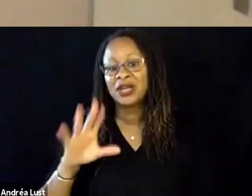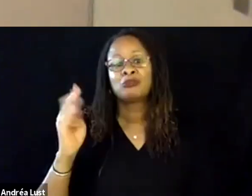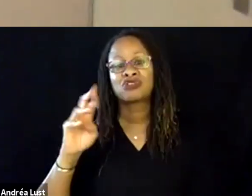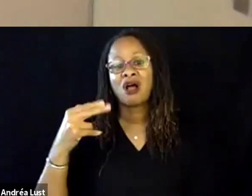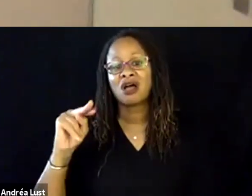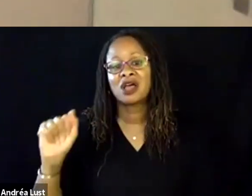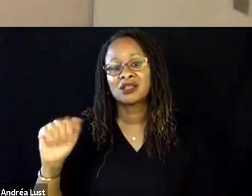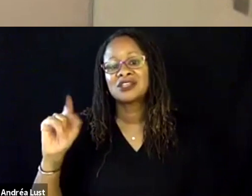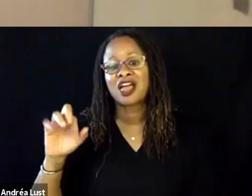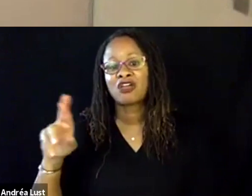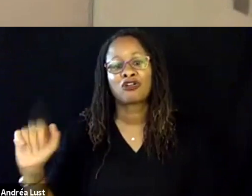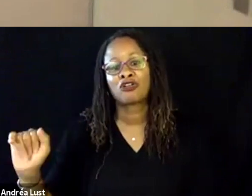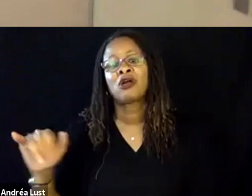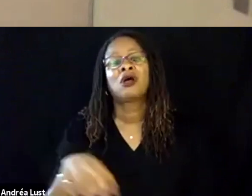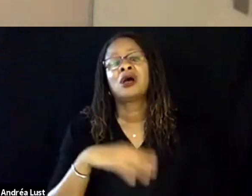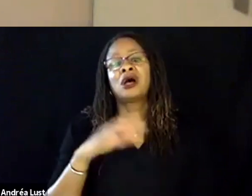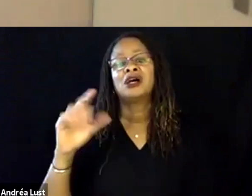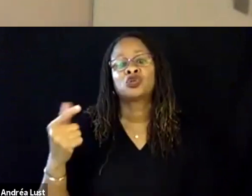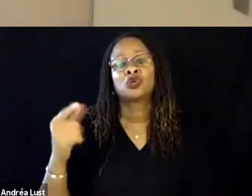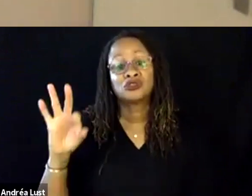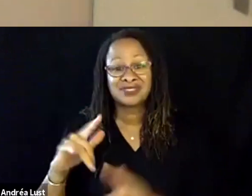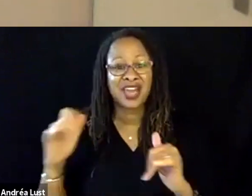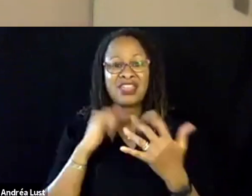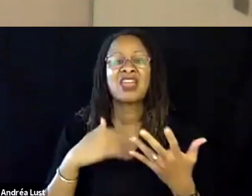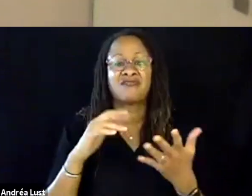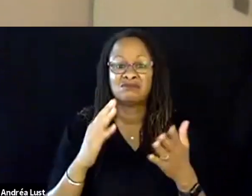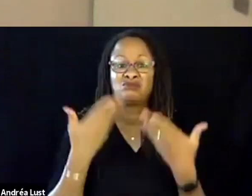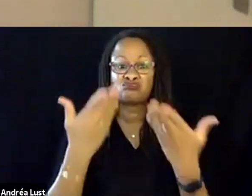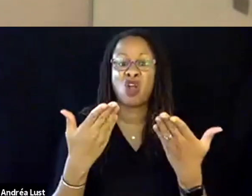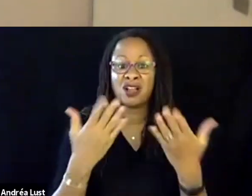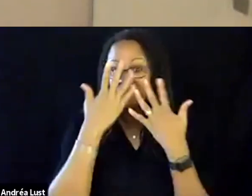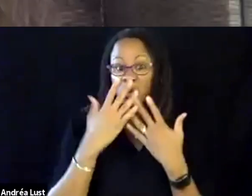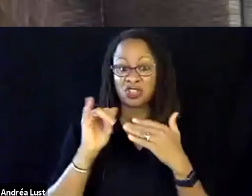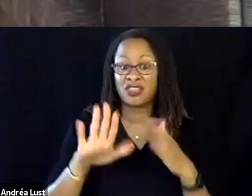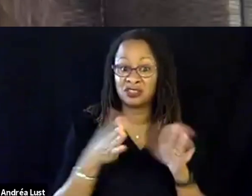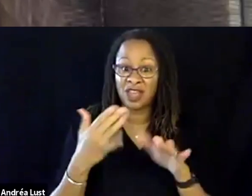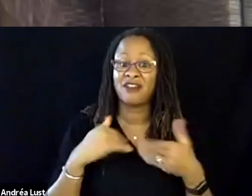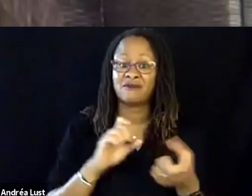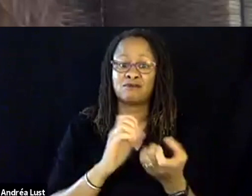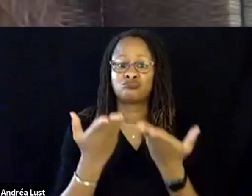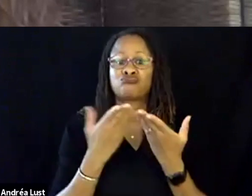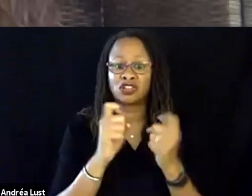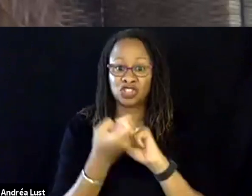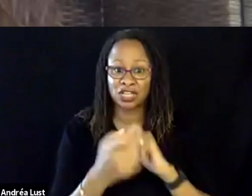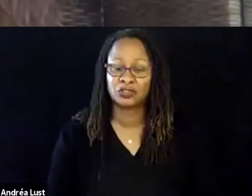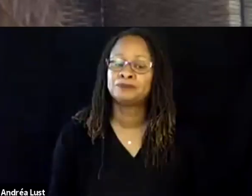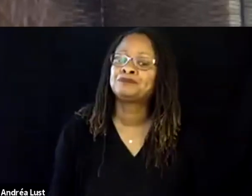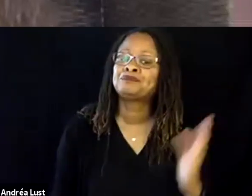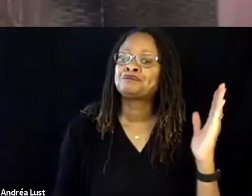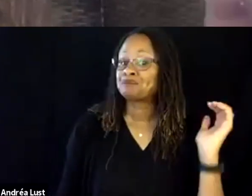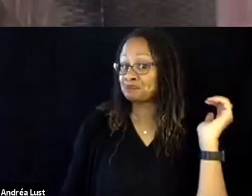has brought about a sea change. And I hope that that helps. So you started talking